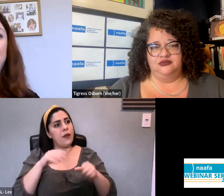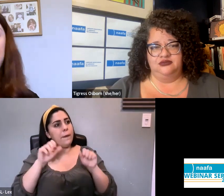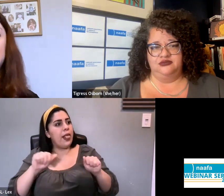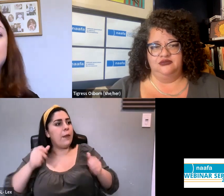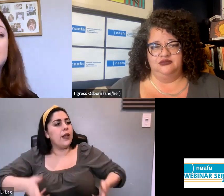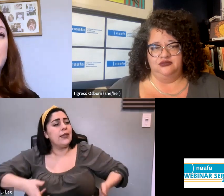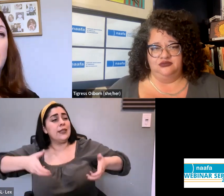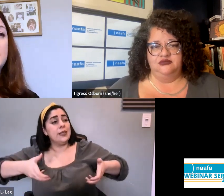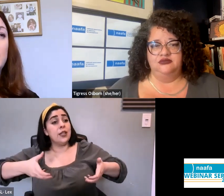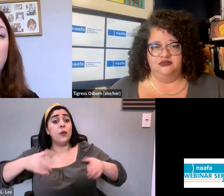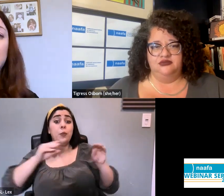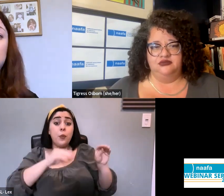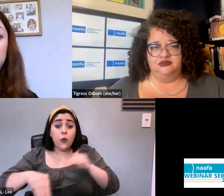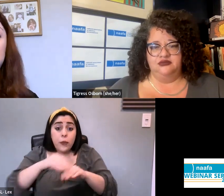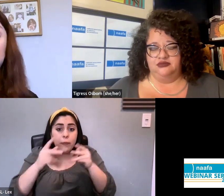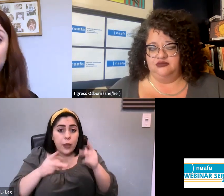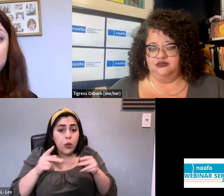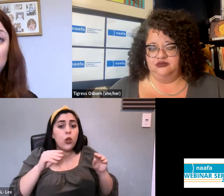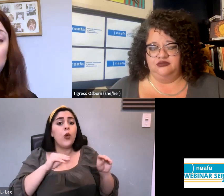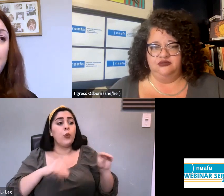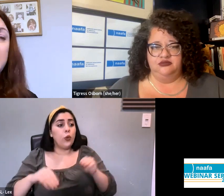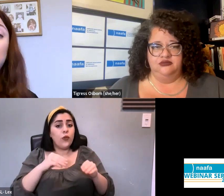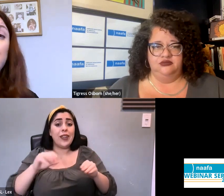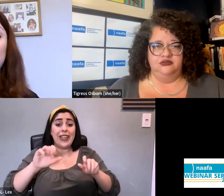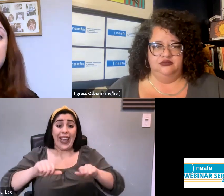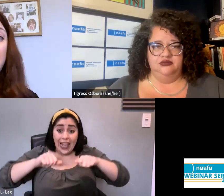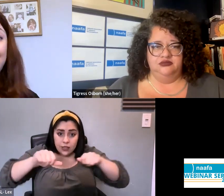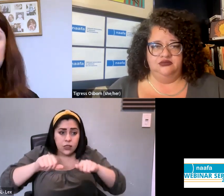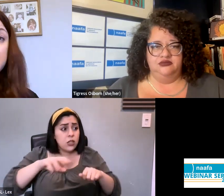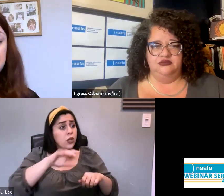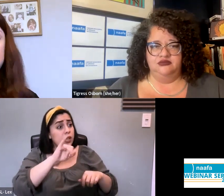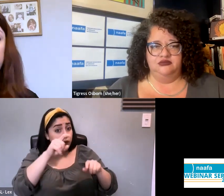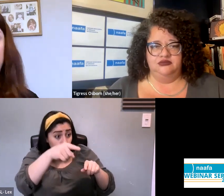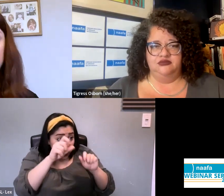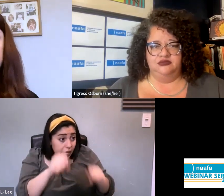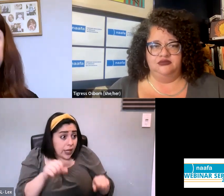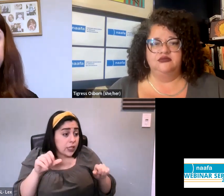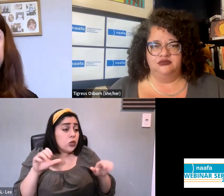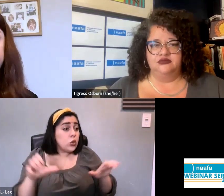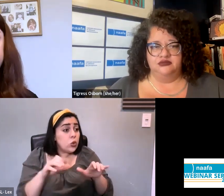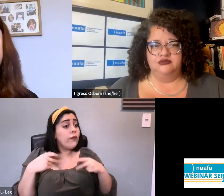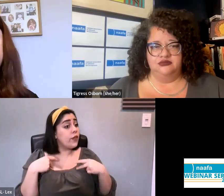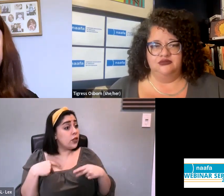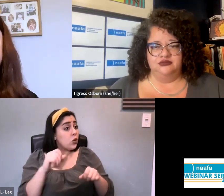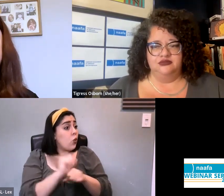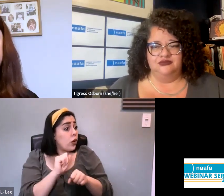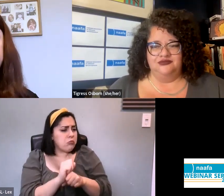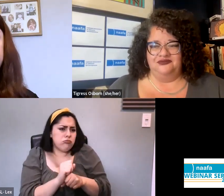people, moving caskets. So long as you can do the physical work, your size doesn't matter.